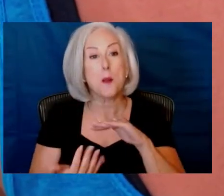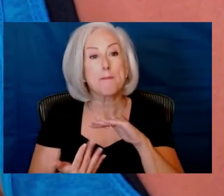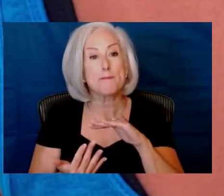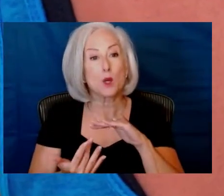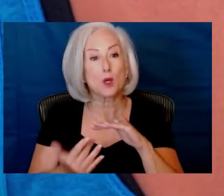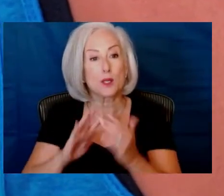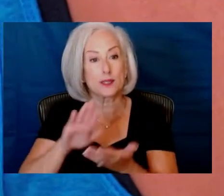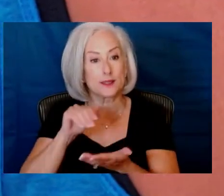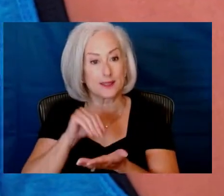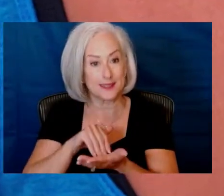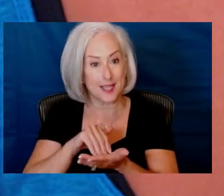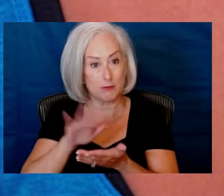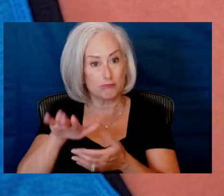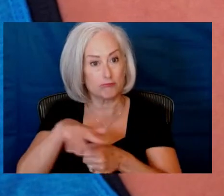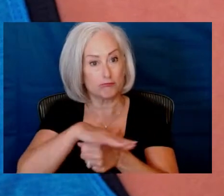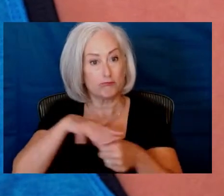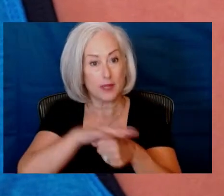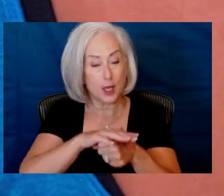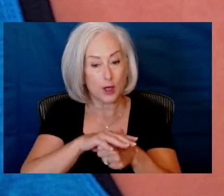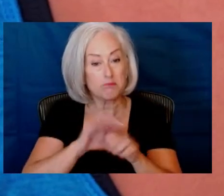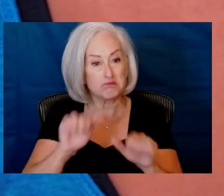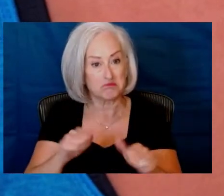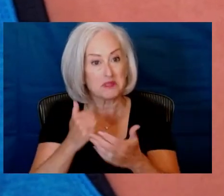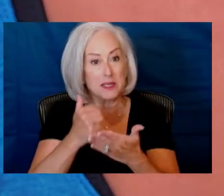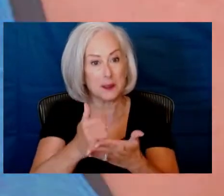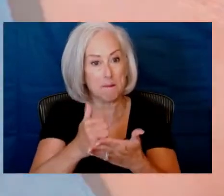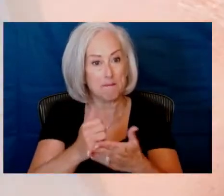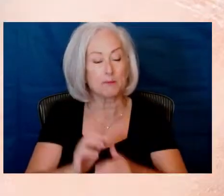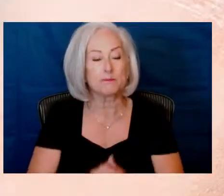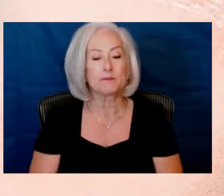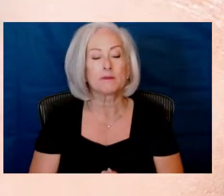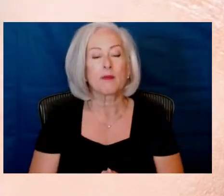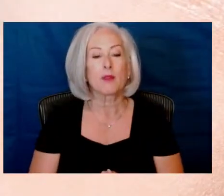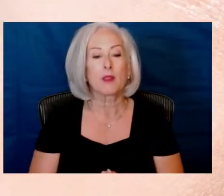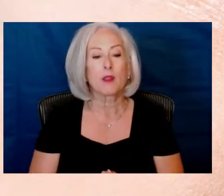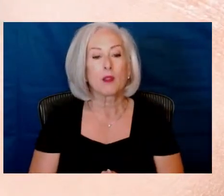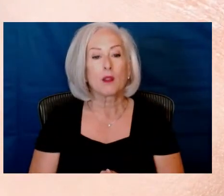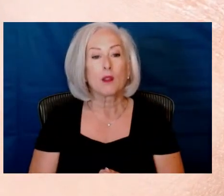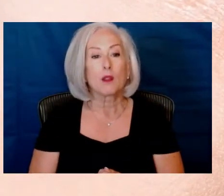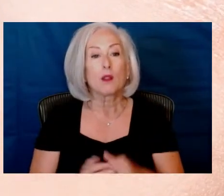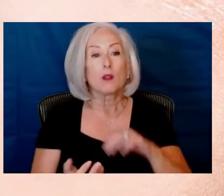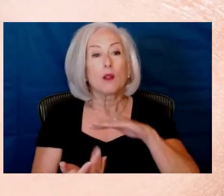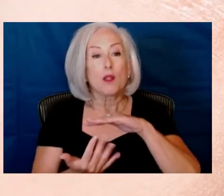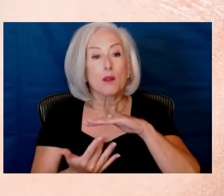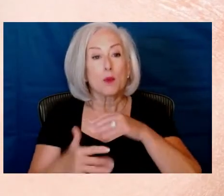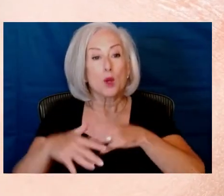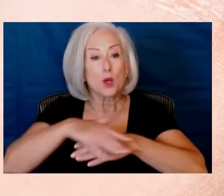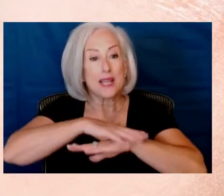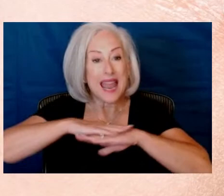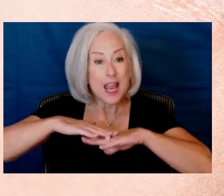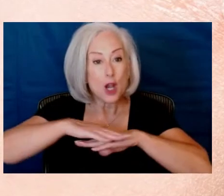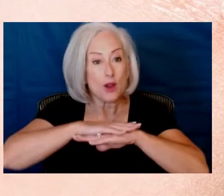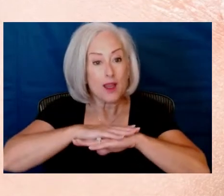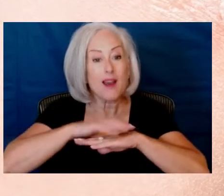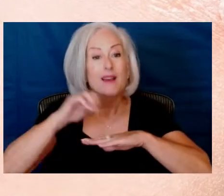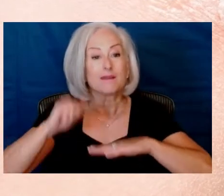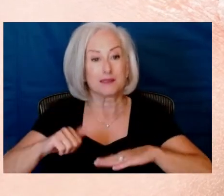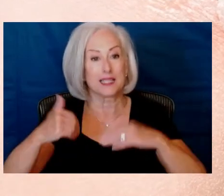very useful. And those burn areas can be covered with like